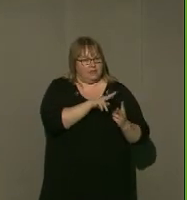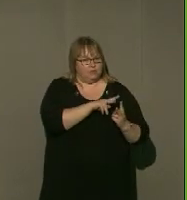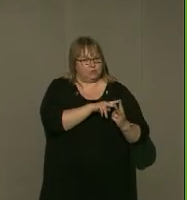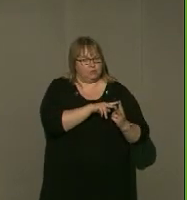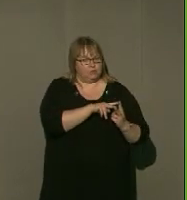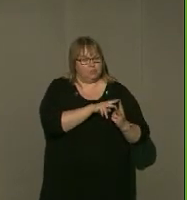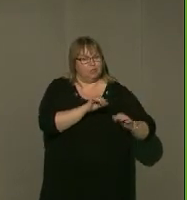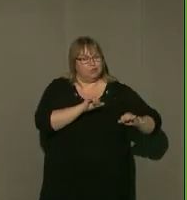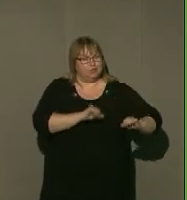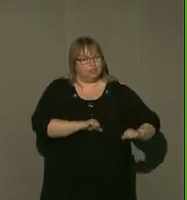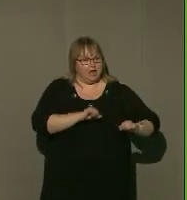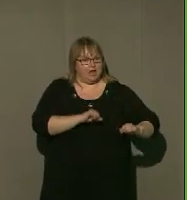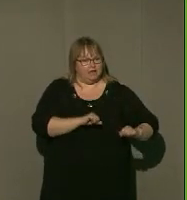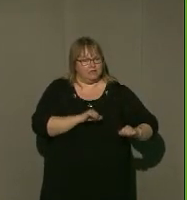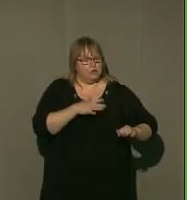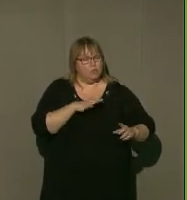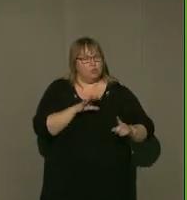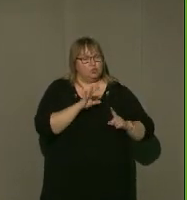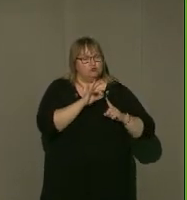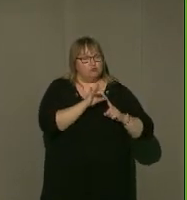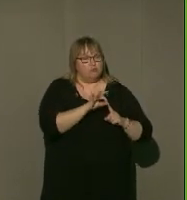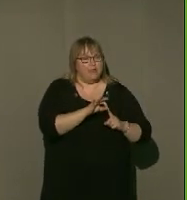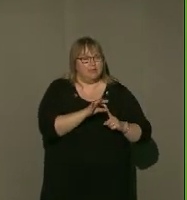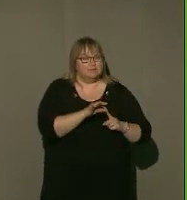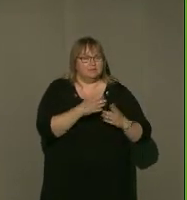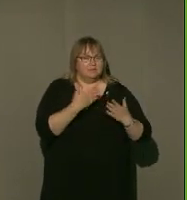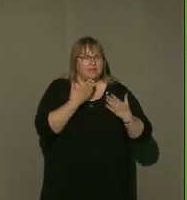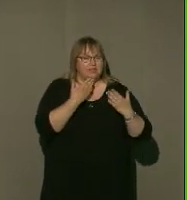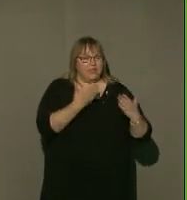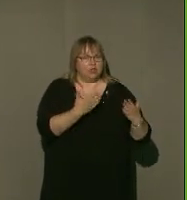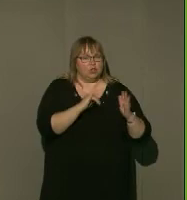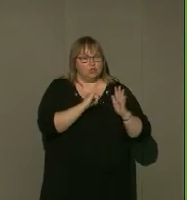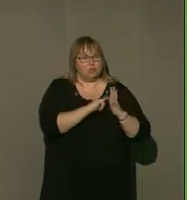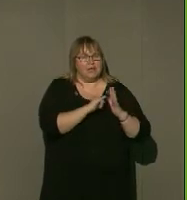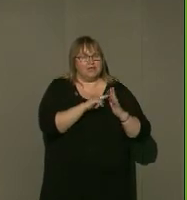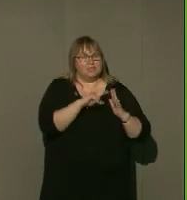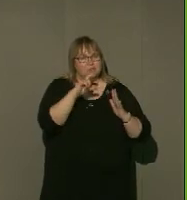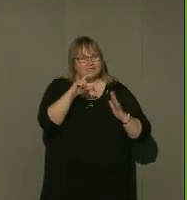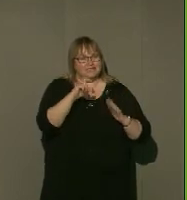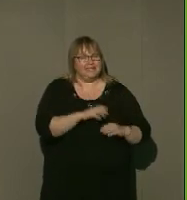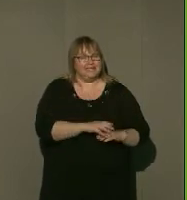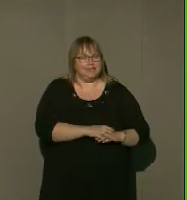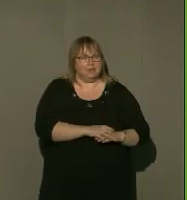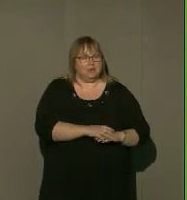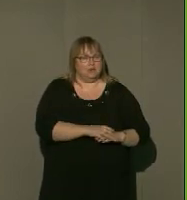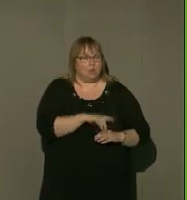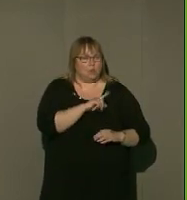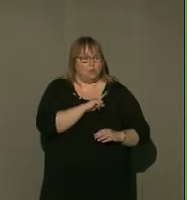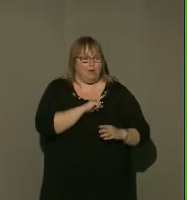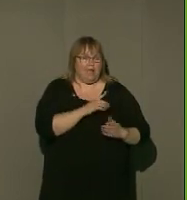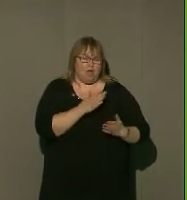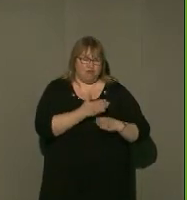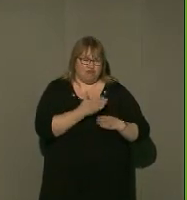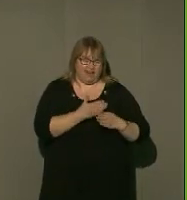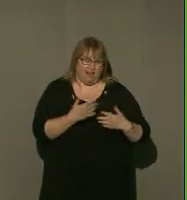just wanted to kind of propose sort of thank you really to the Standing Orders Committee, because they've taken on a thankless task. Thank you.